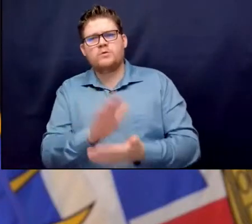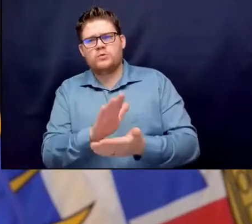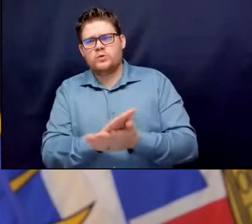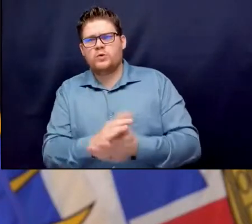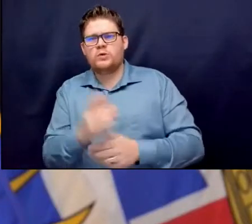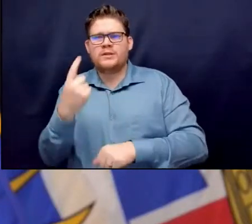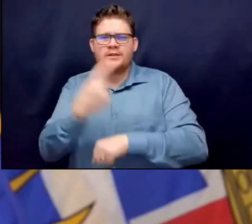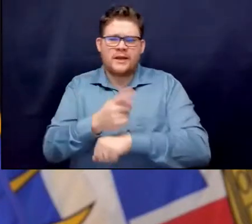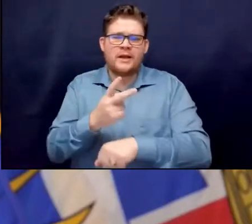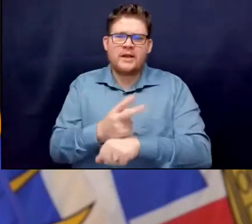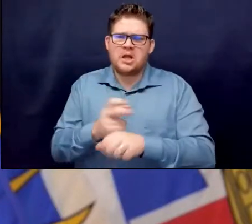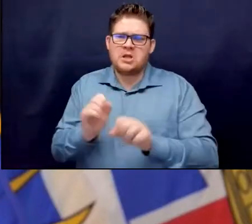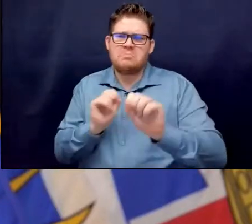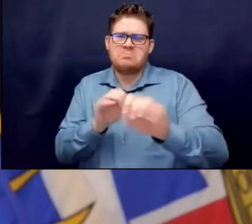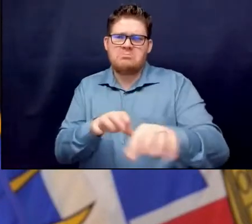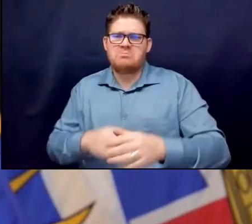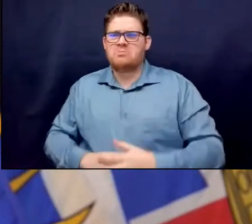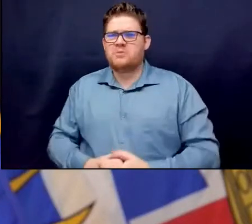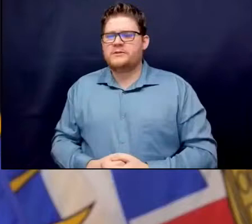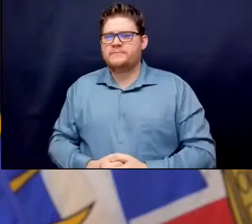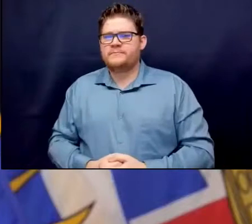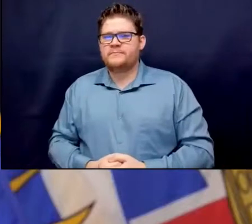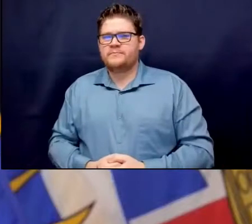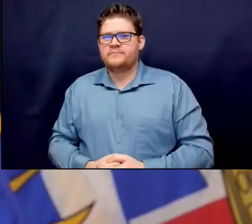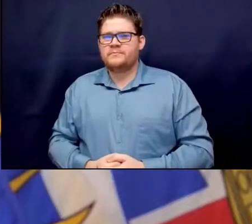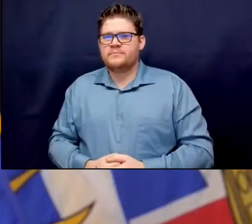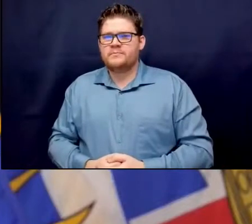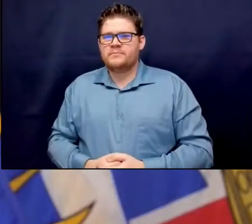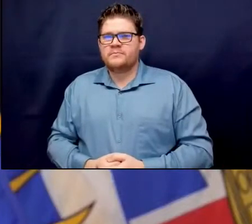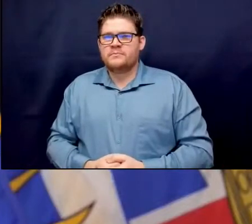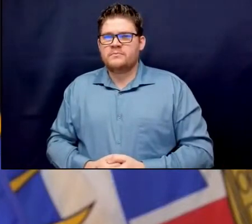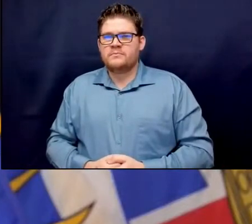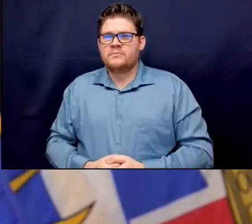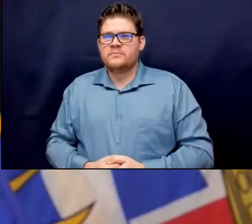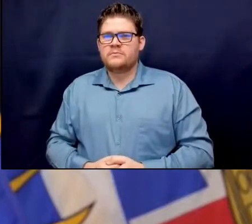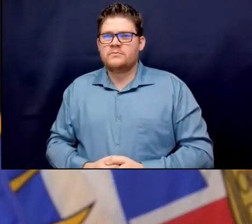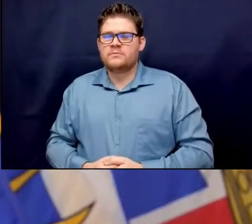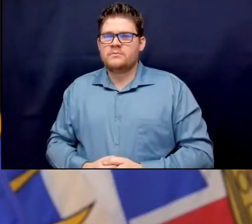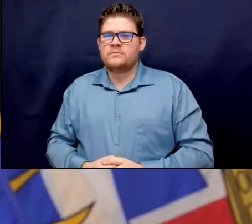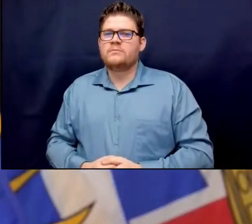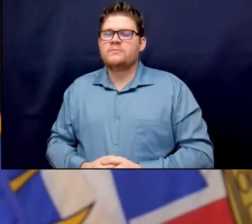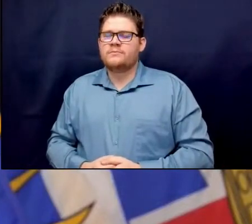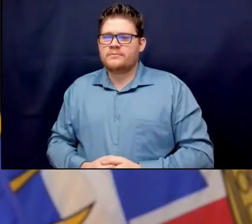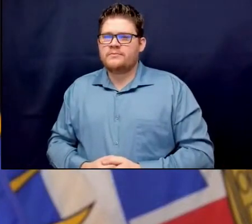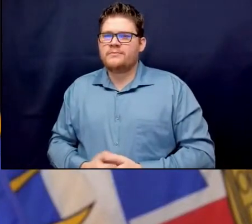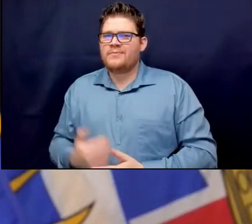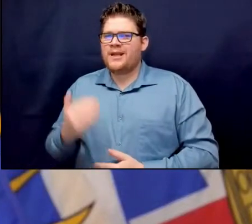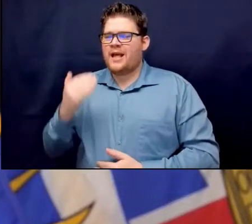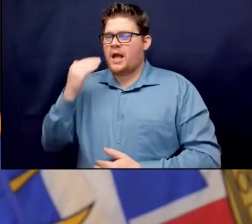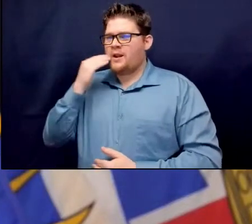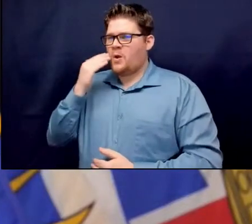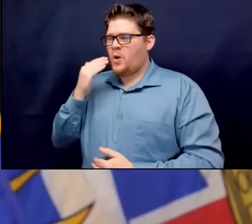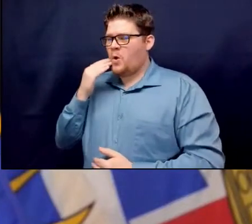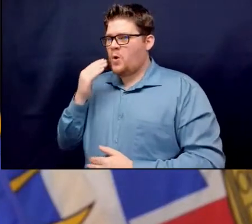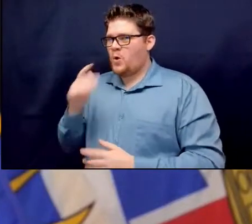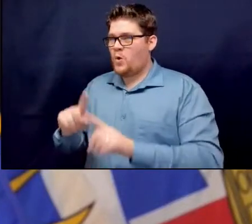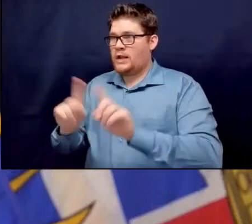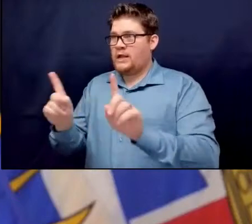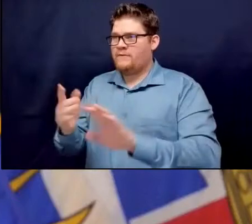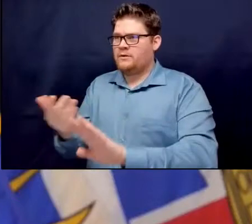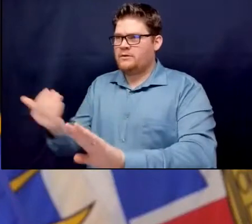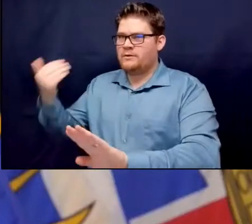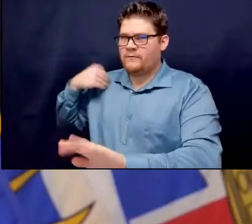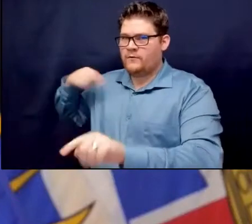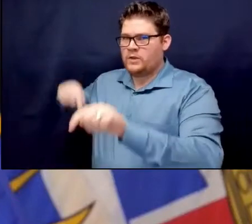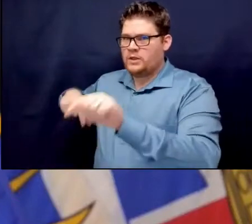is different from where we've been trying to make sure we're keeping COVID out of everything, but the reality is that we